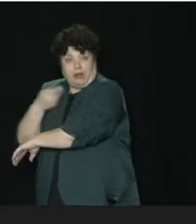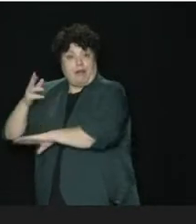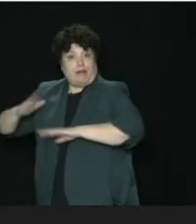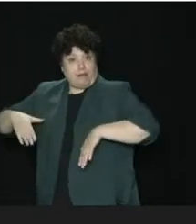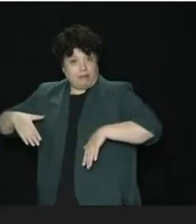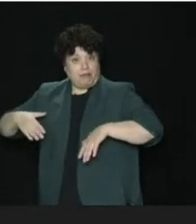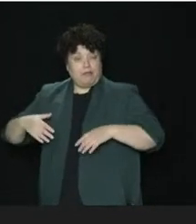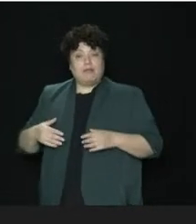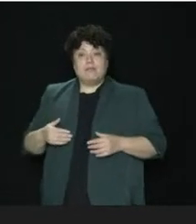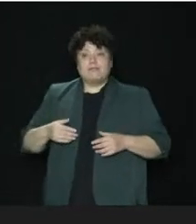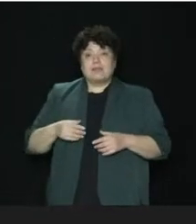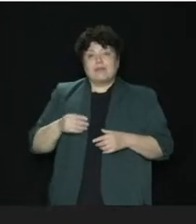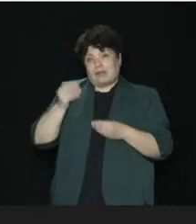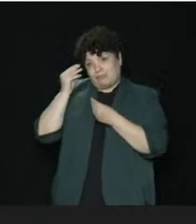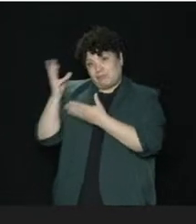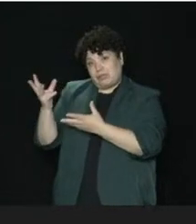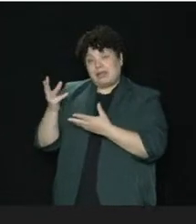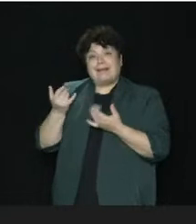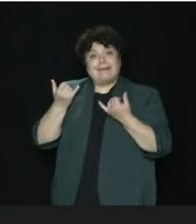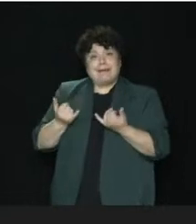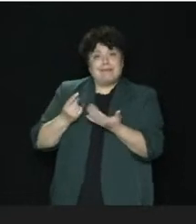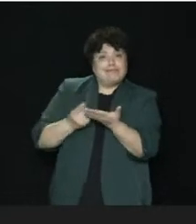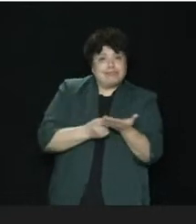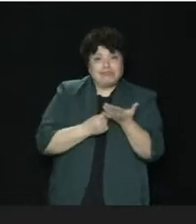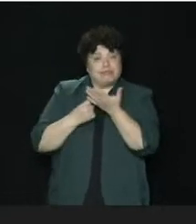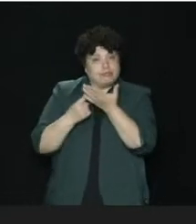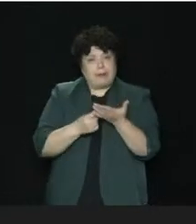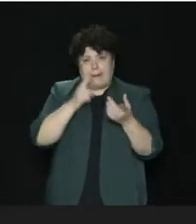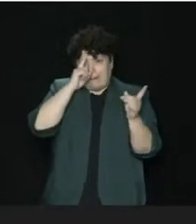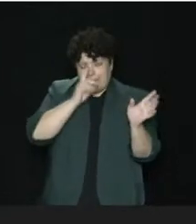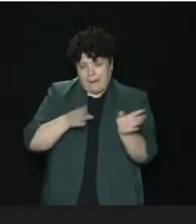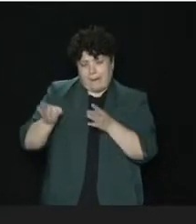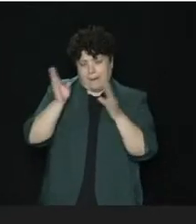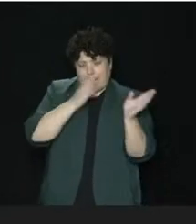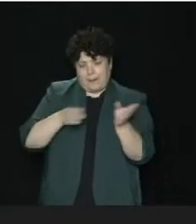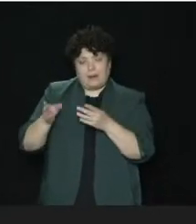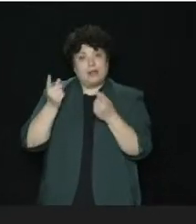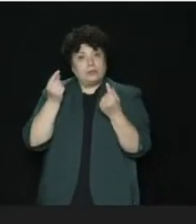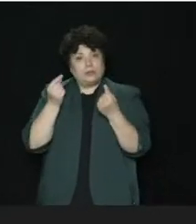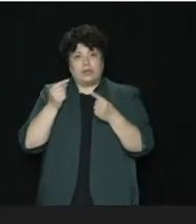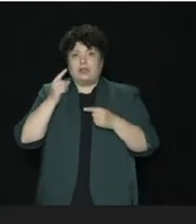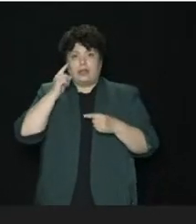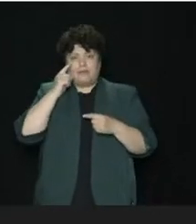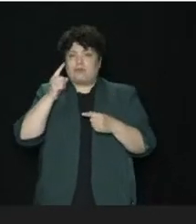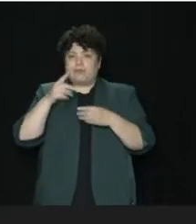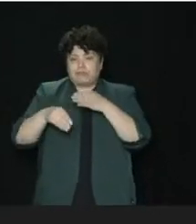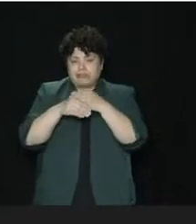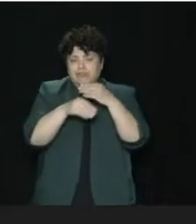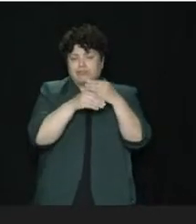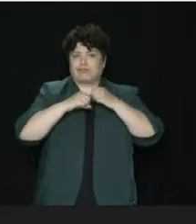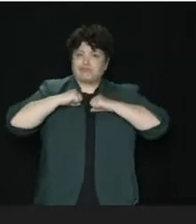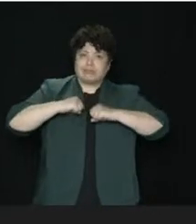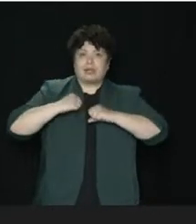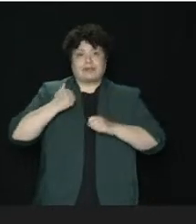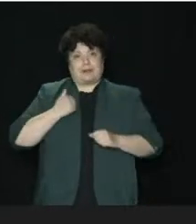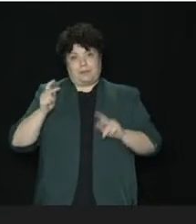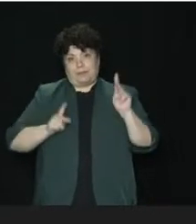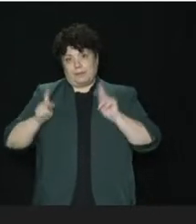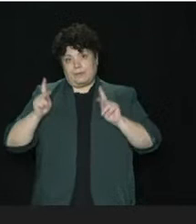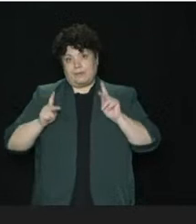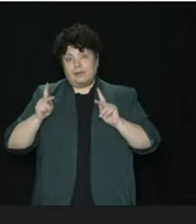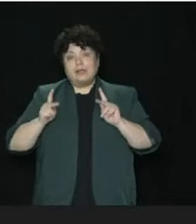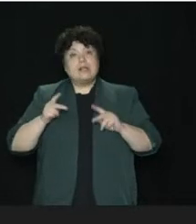way, we are going to make sure we're doing everything we can to keep Canadians safe. And that means